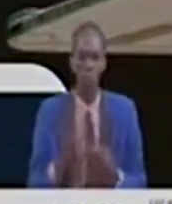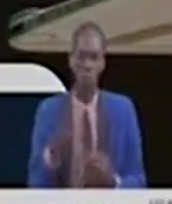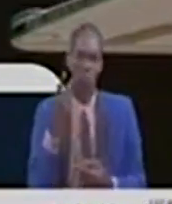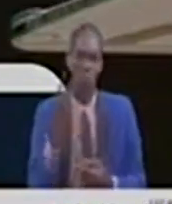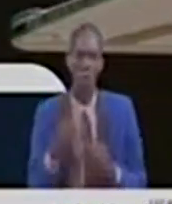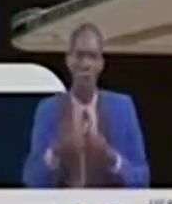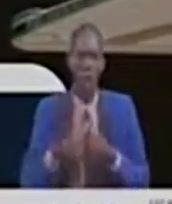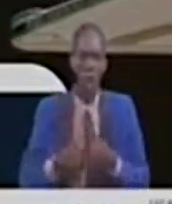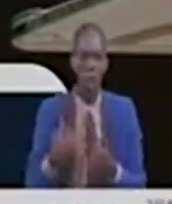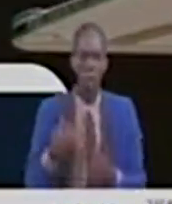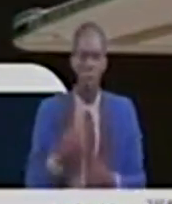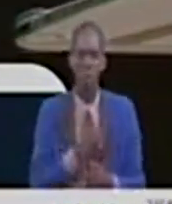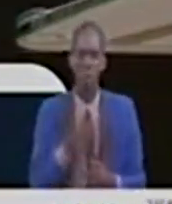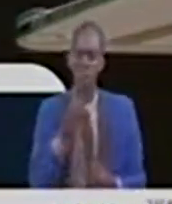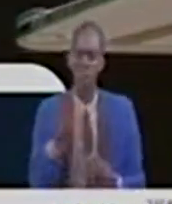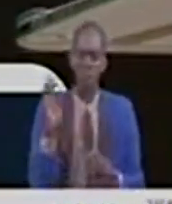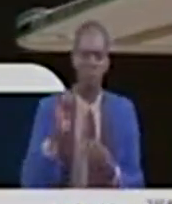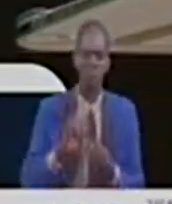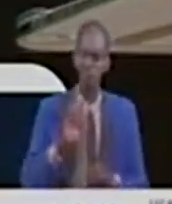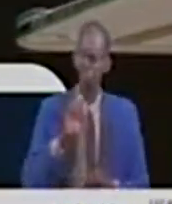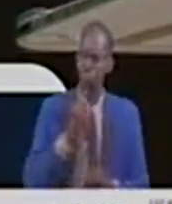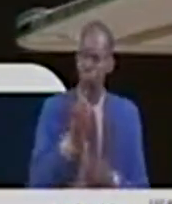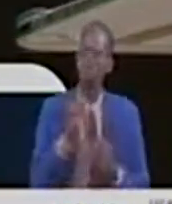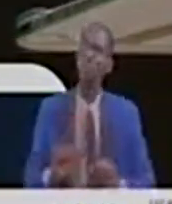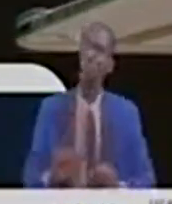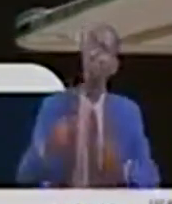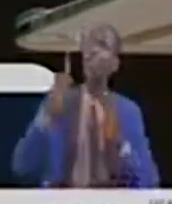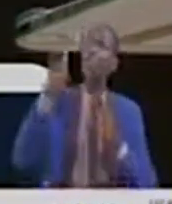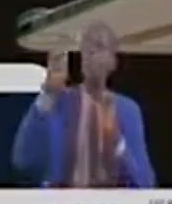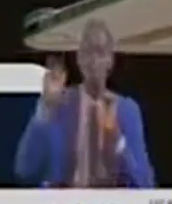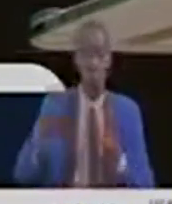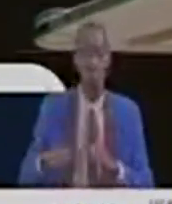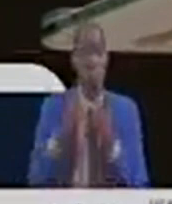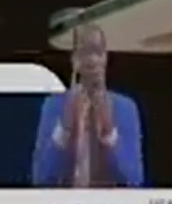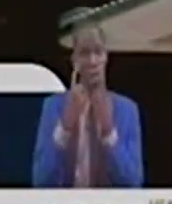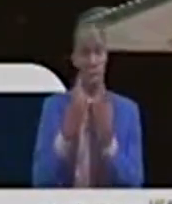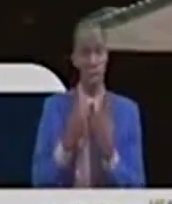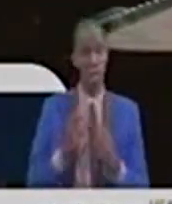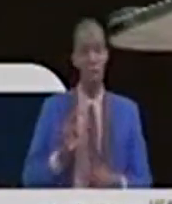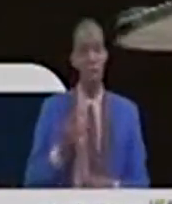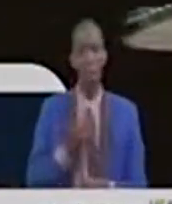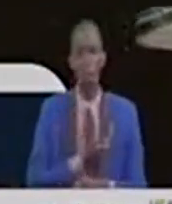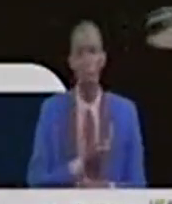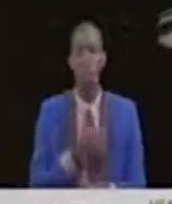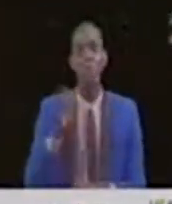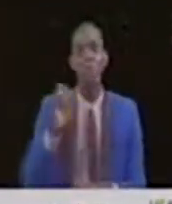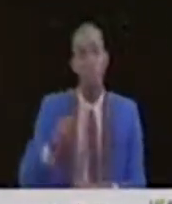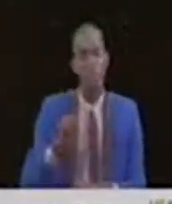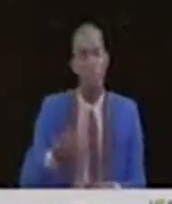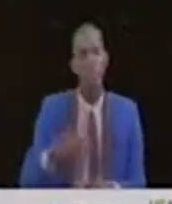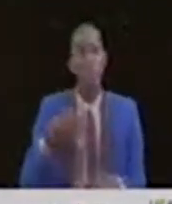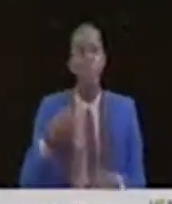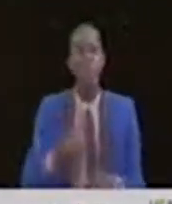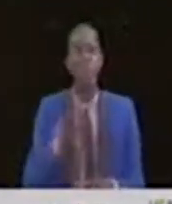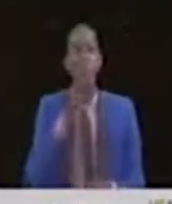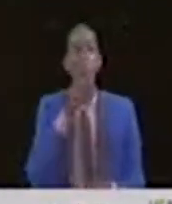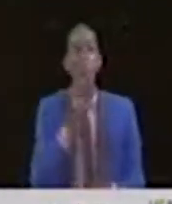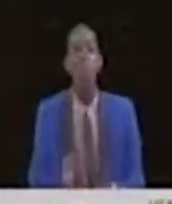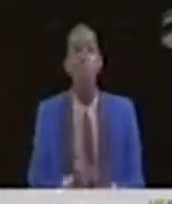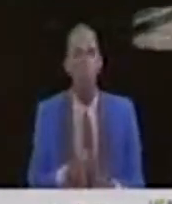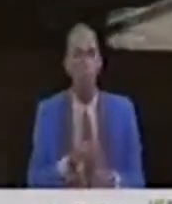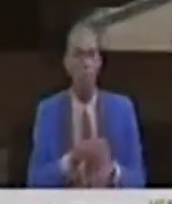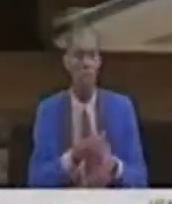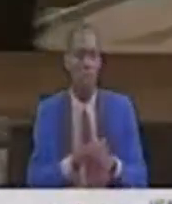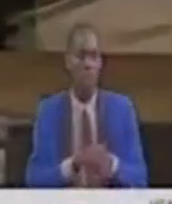our consecration. He can test us. Even though the word, the old English